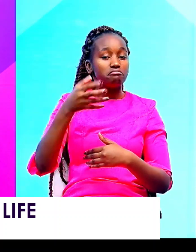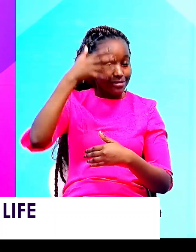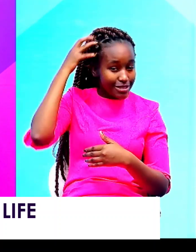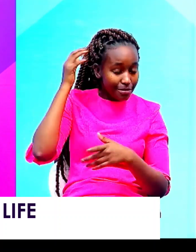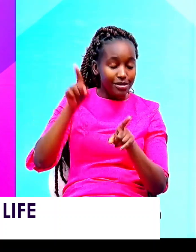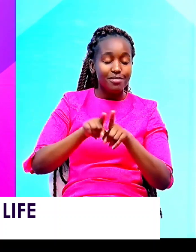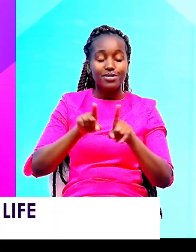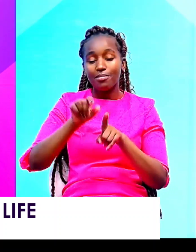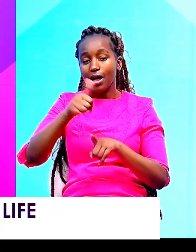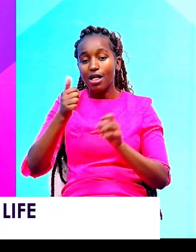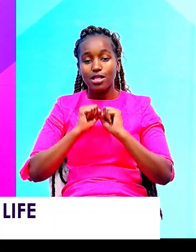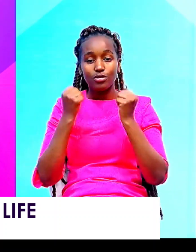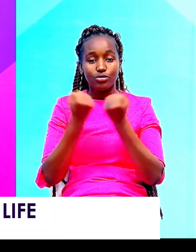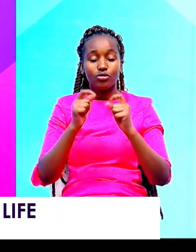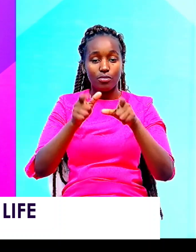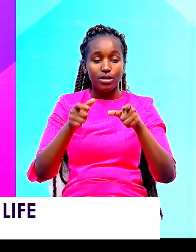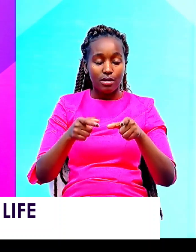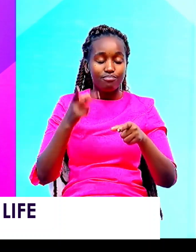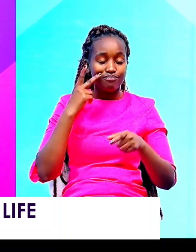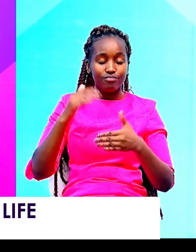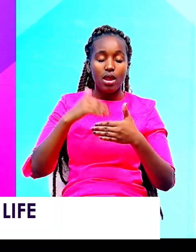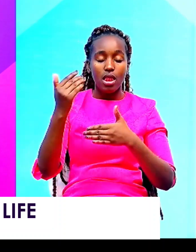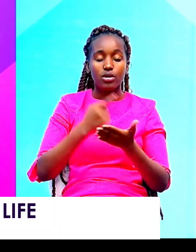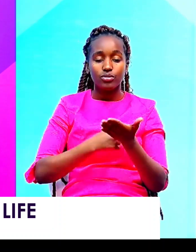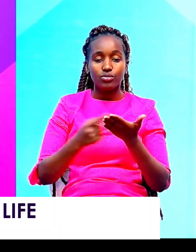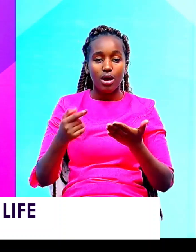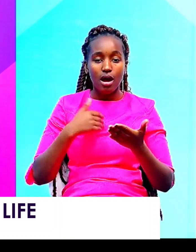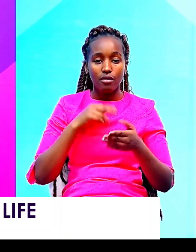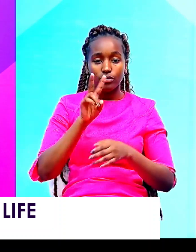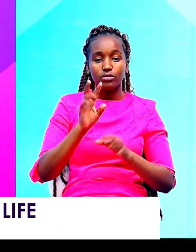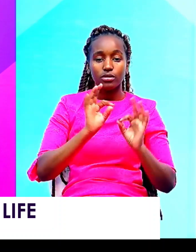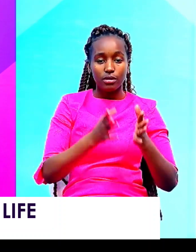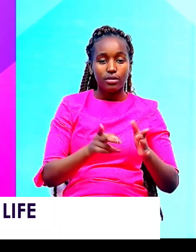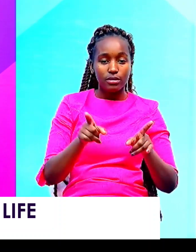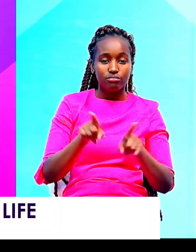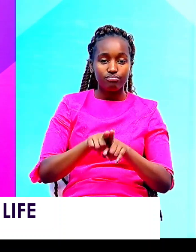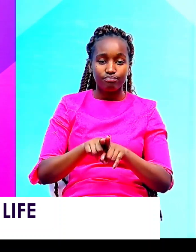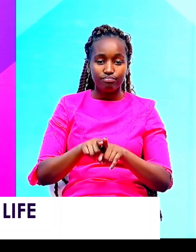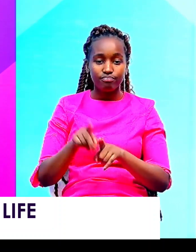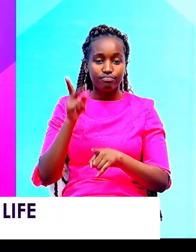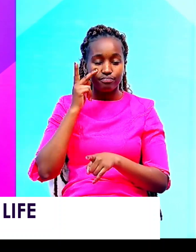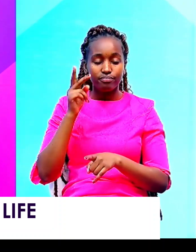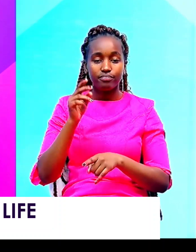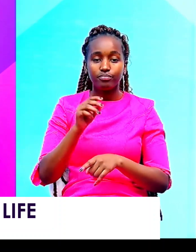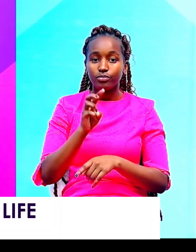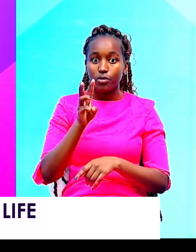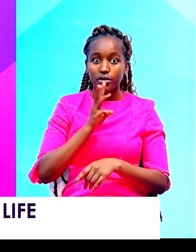and give us your views. See you next week. Our sign language interpreter has been Wanjangete. Bye-bye.